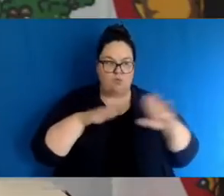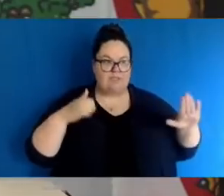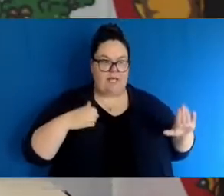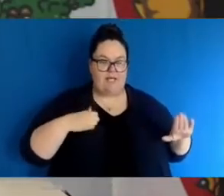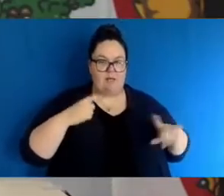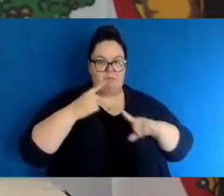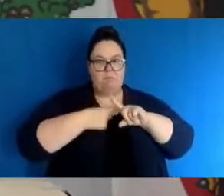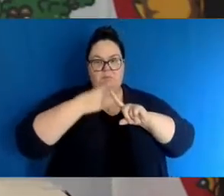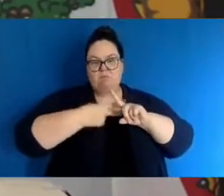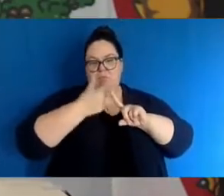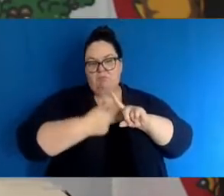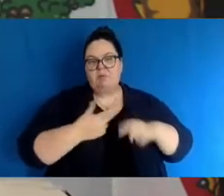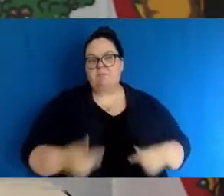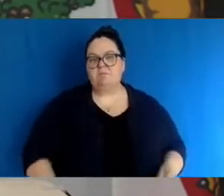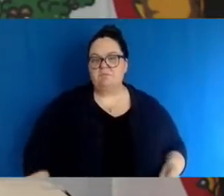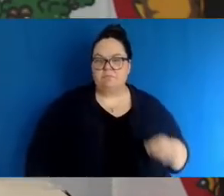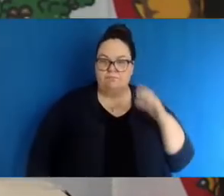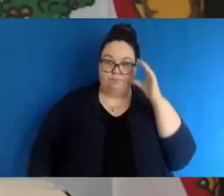Yeah.